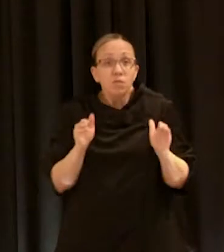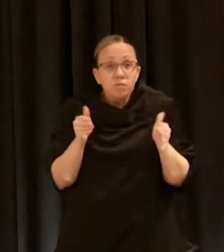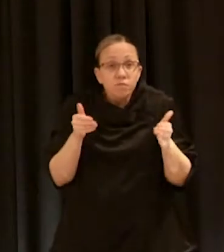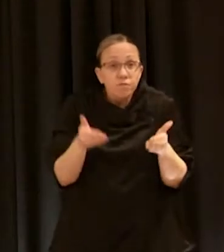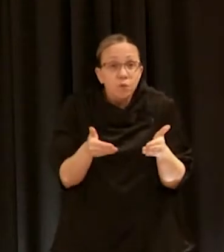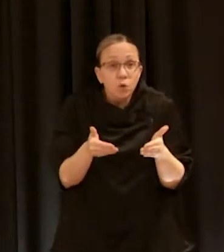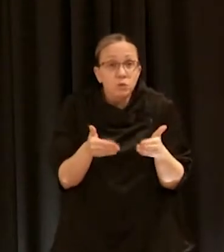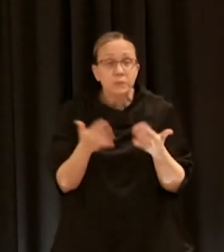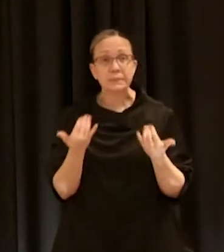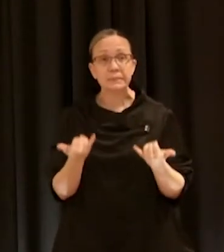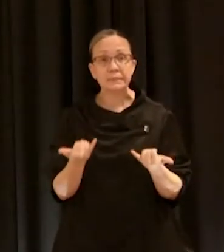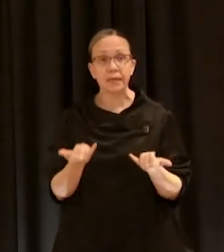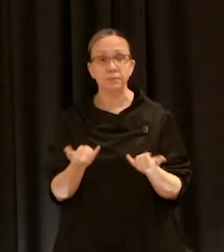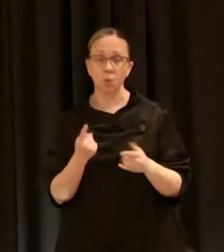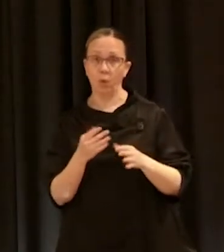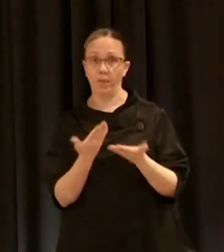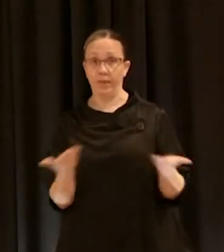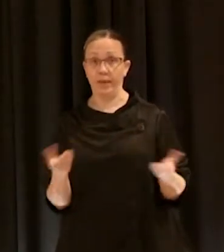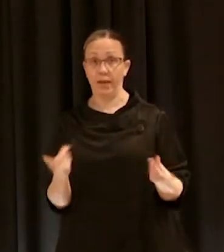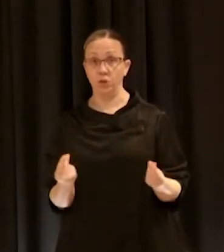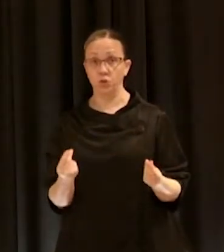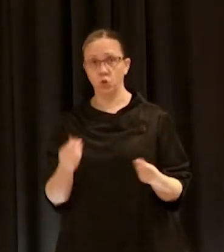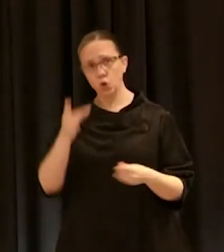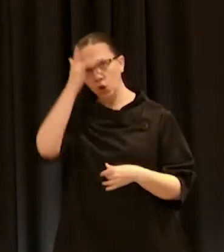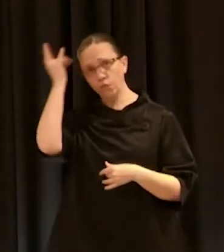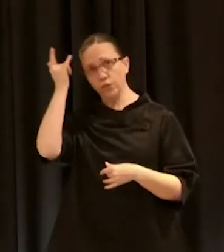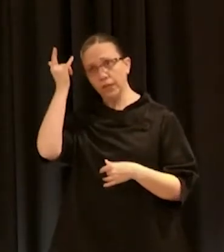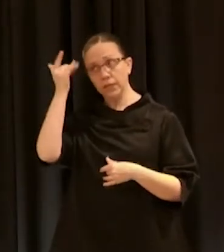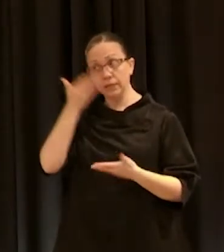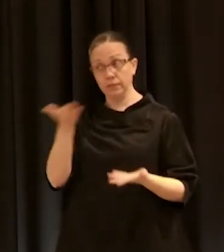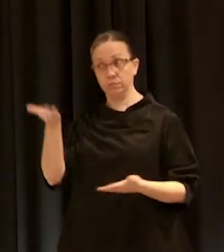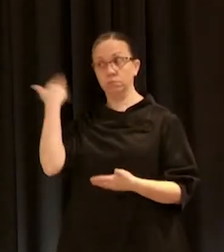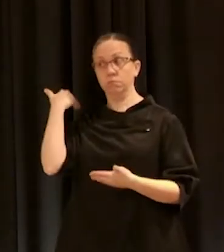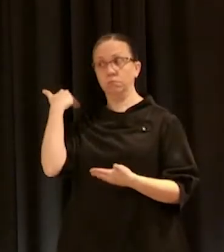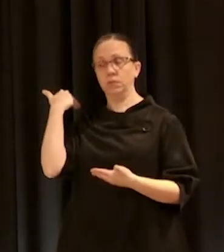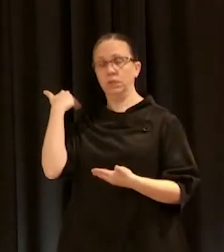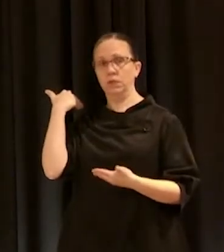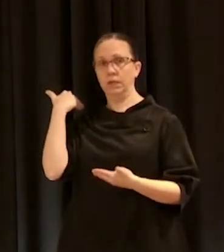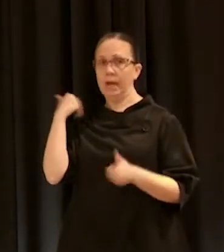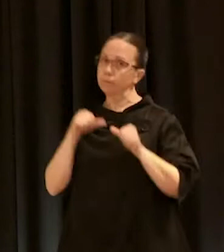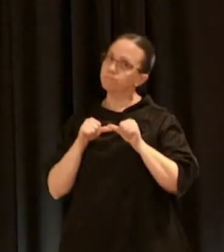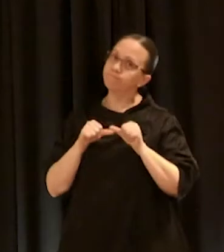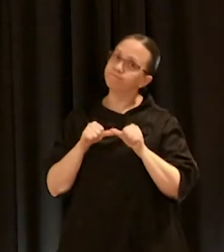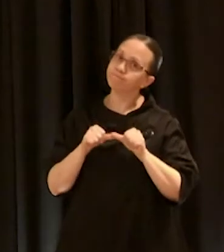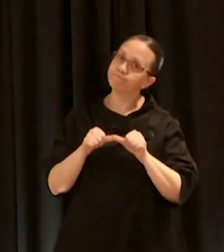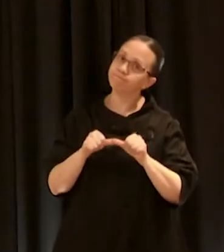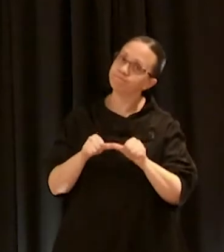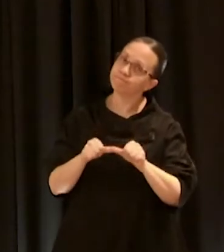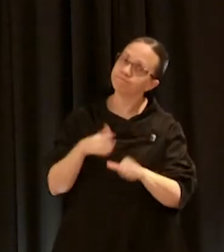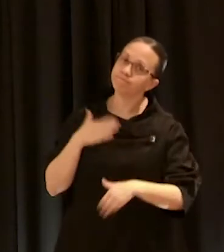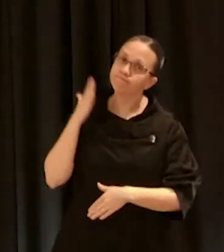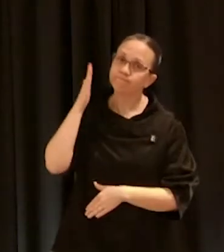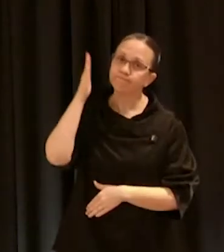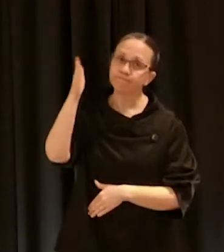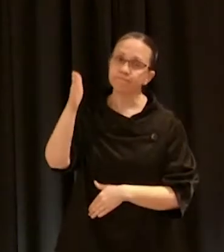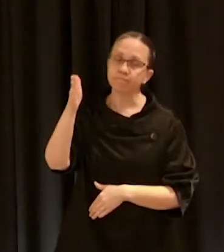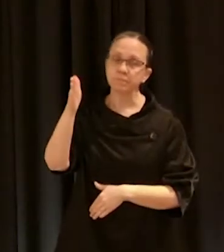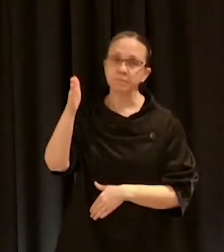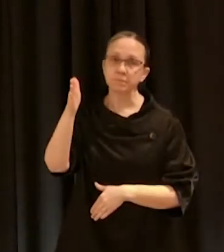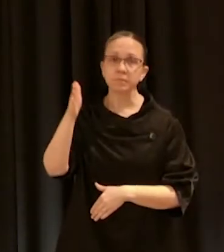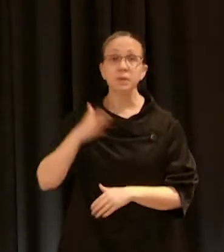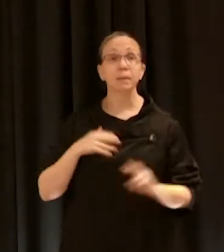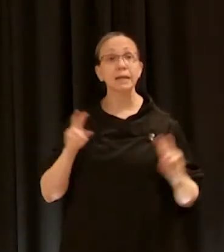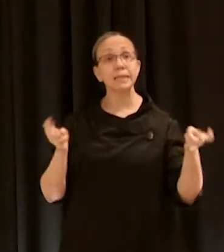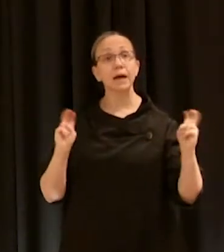focus on tonight, he said, this one thing I do, forgetting those things which are behind, I reach forth unto those things which are before.